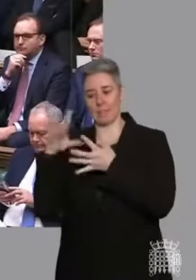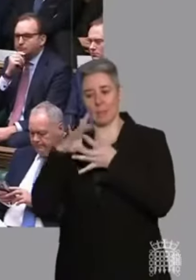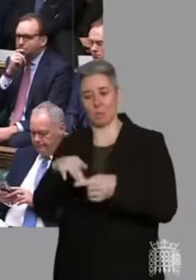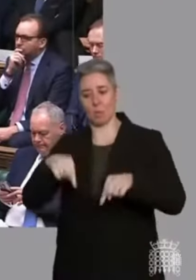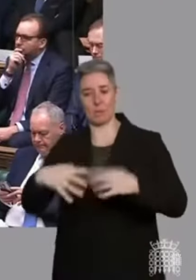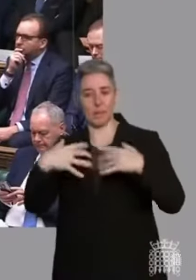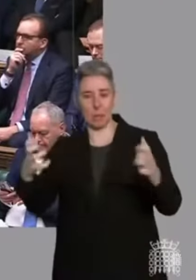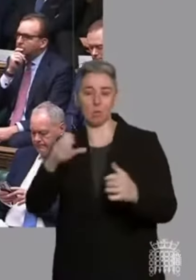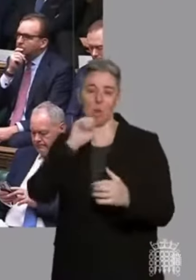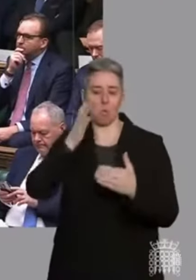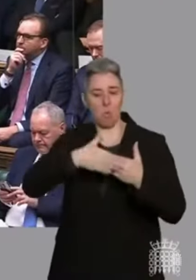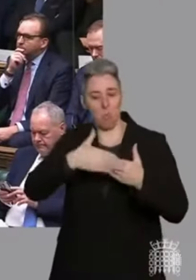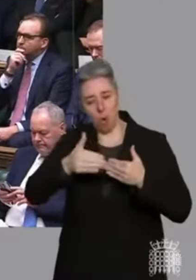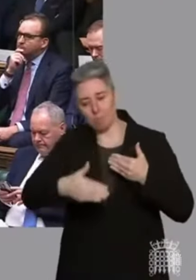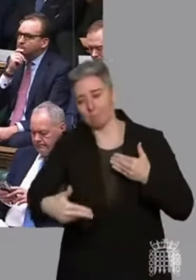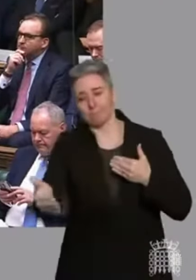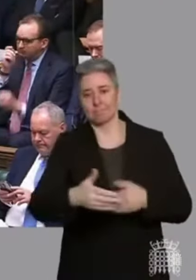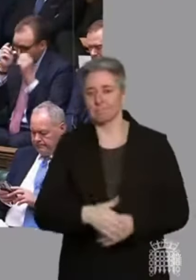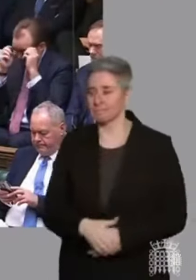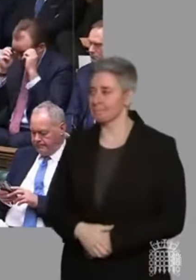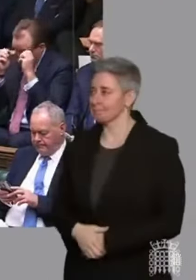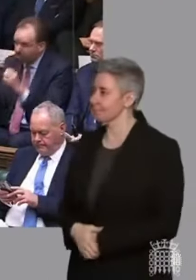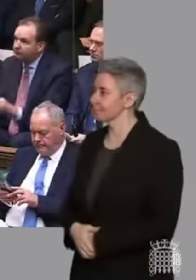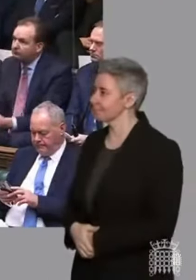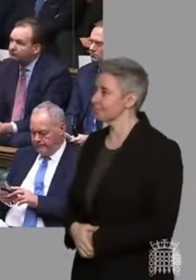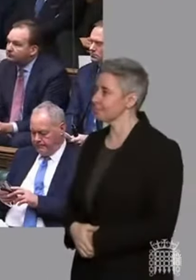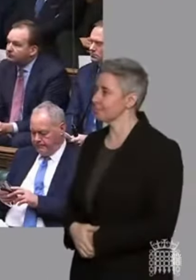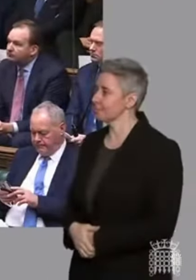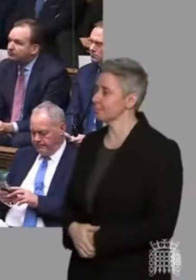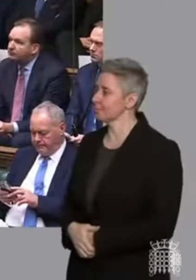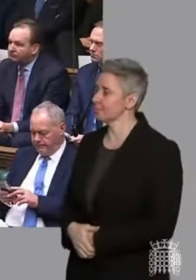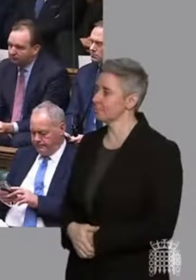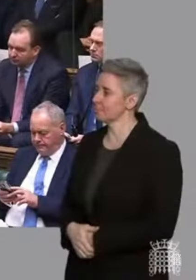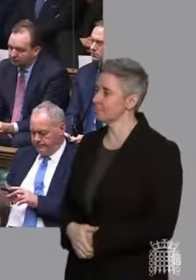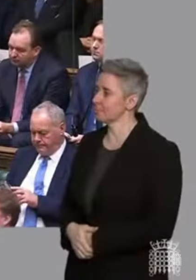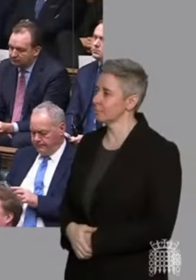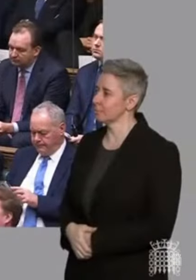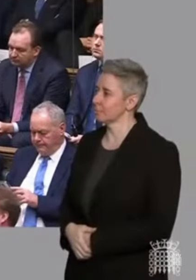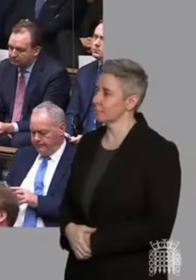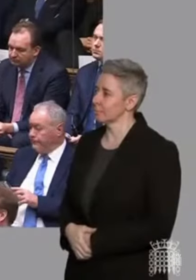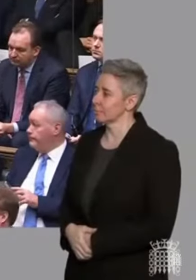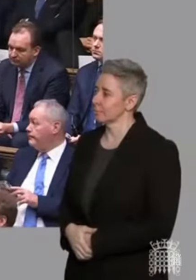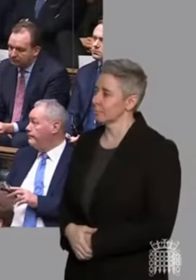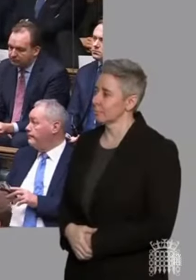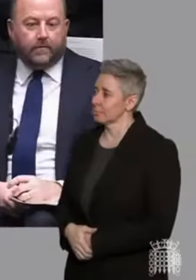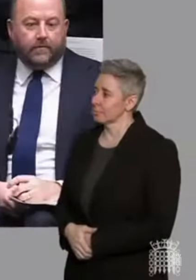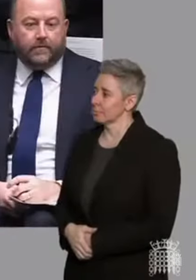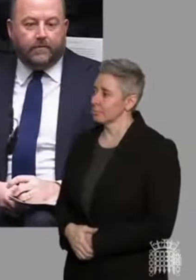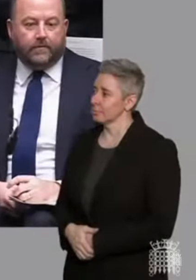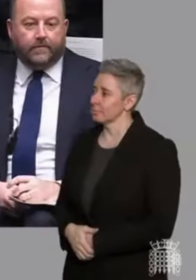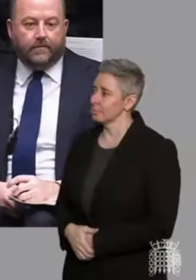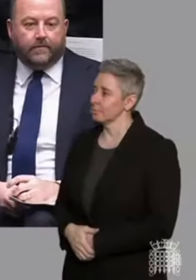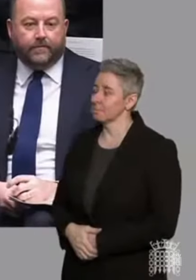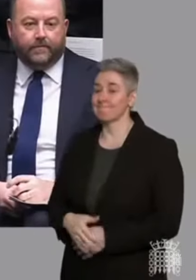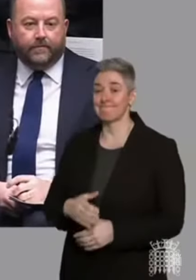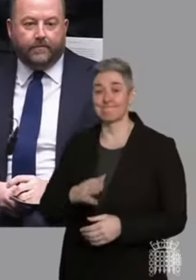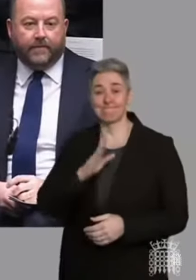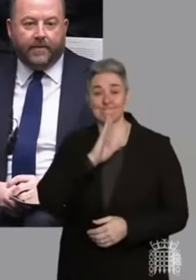Hodge. Thank you, Mr. Speaker. Sadly, suicide is the biggest killer of young people under